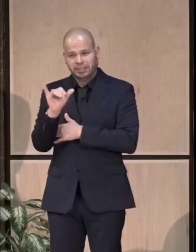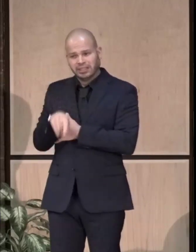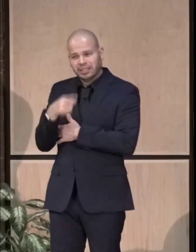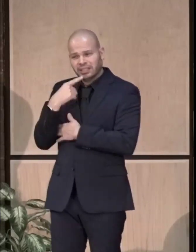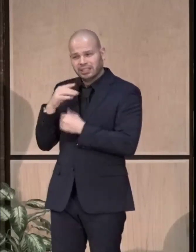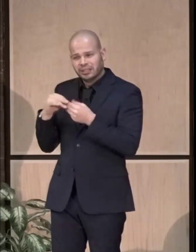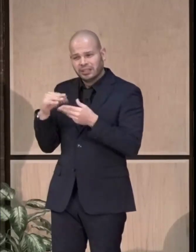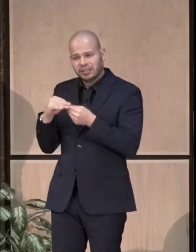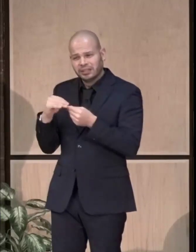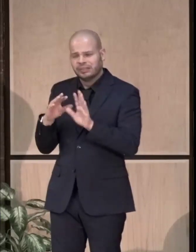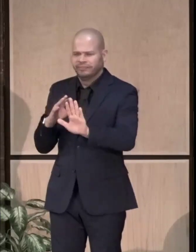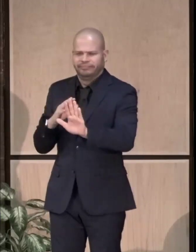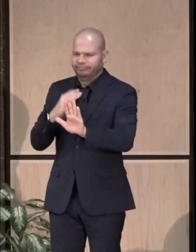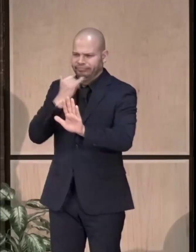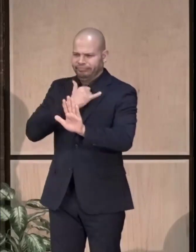Excuse me.